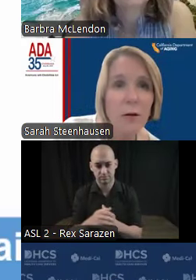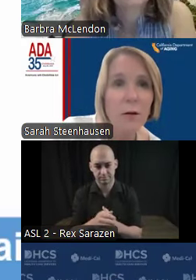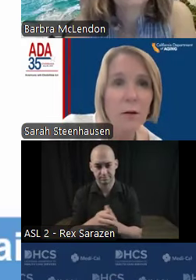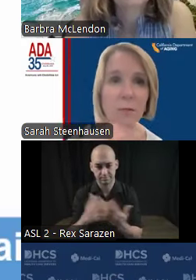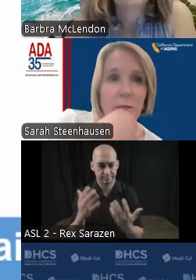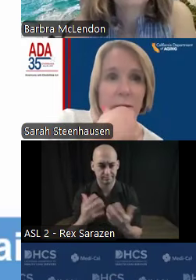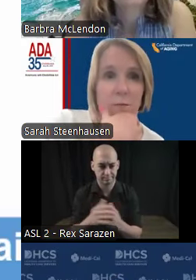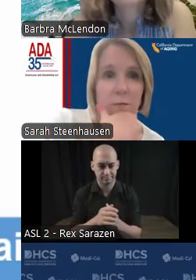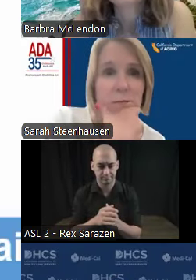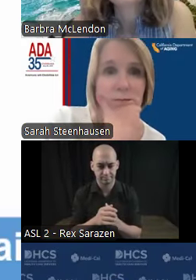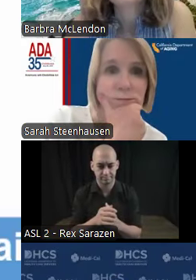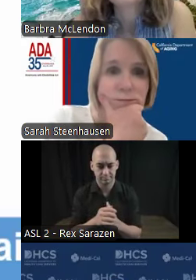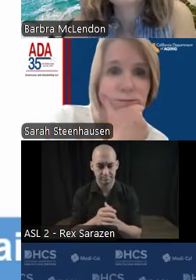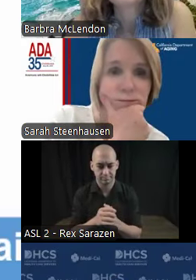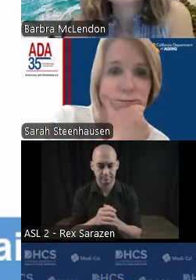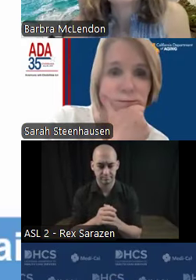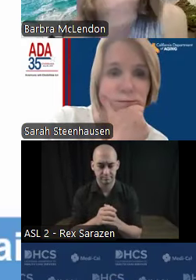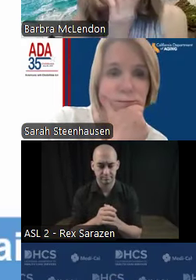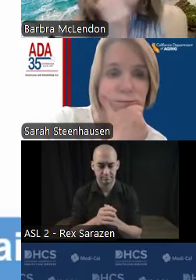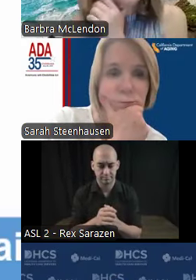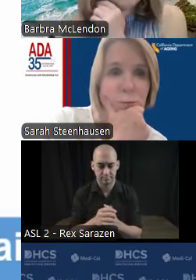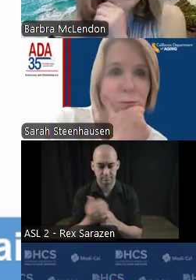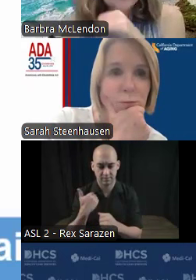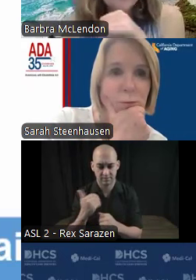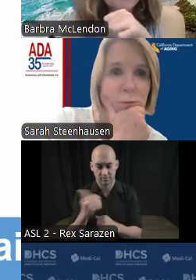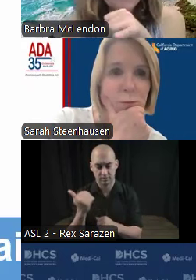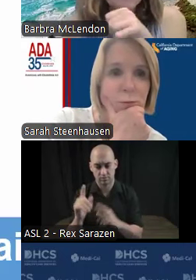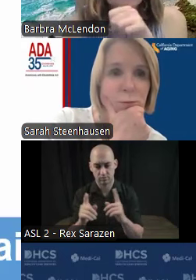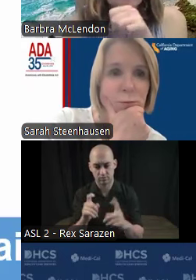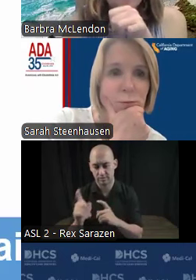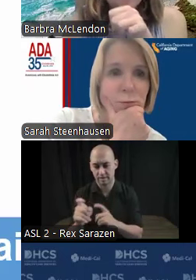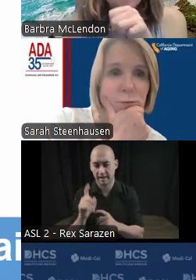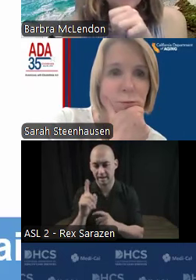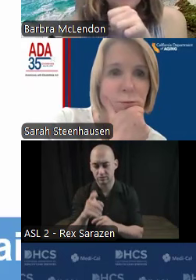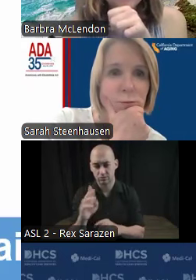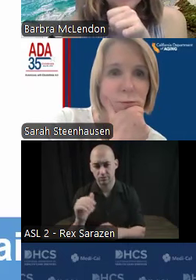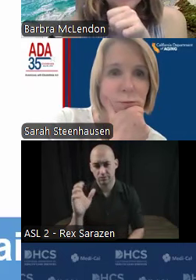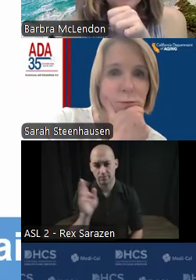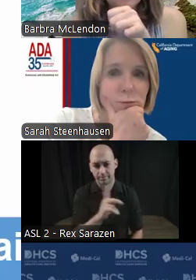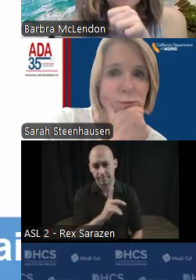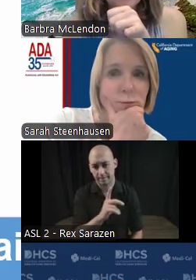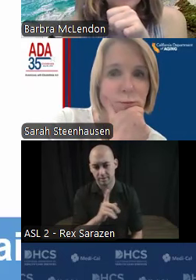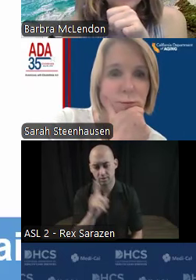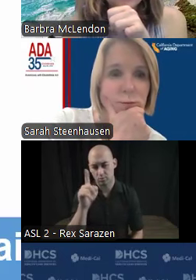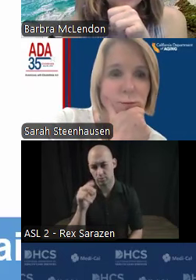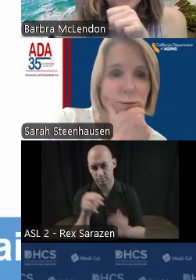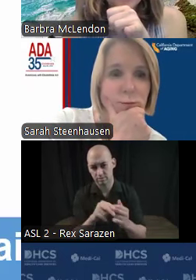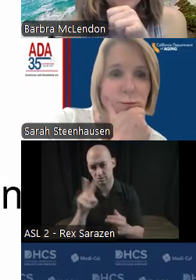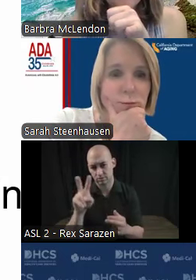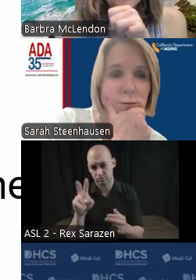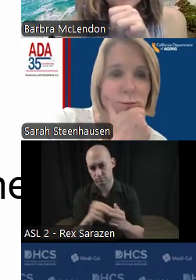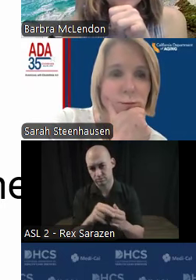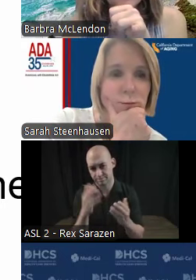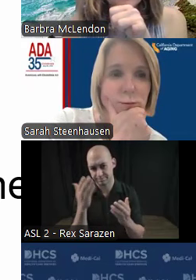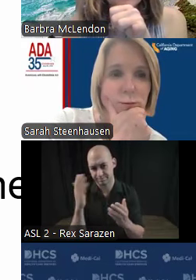Mhm. Another question? Yeah, could I ask you to go back? I don't know if it's one slide or two. I may